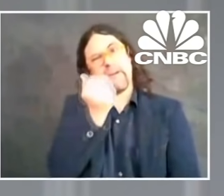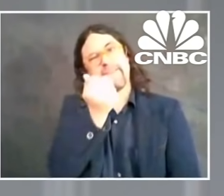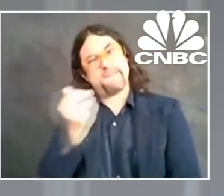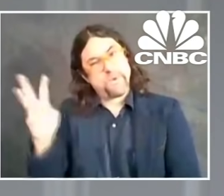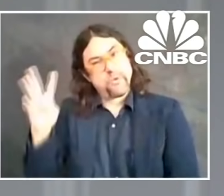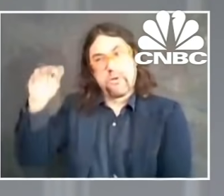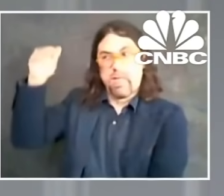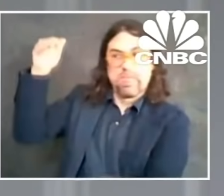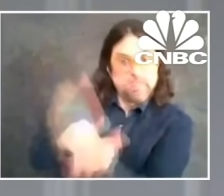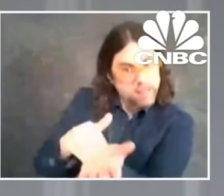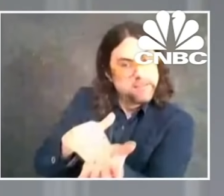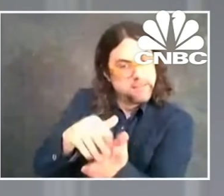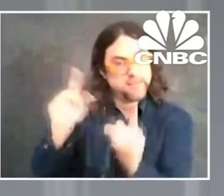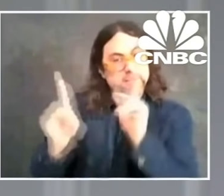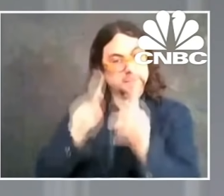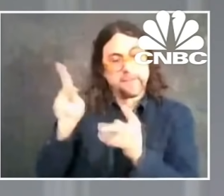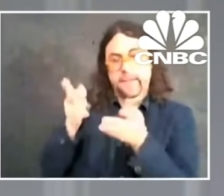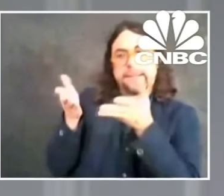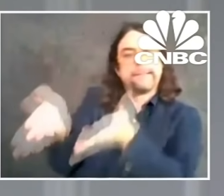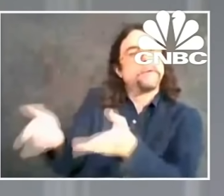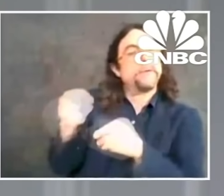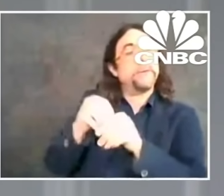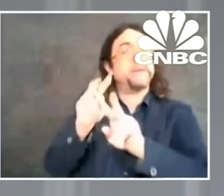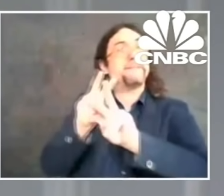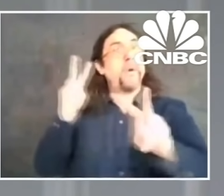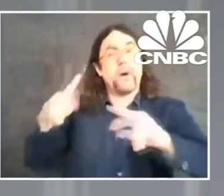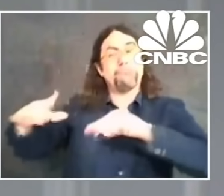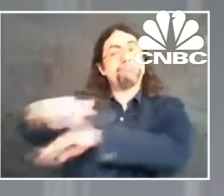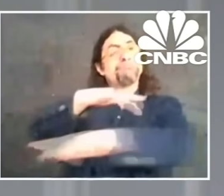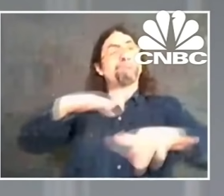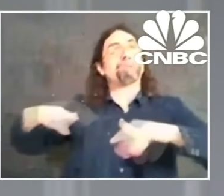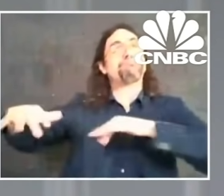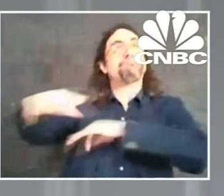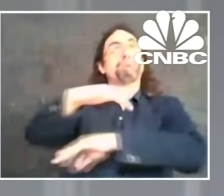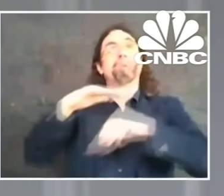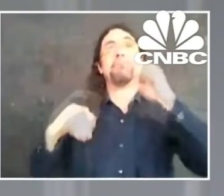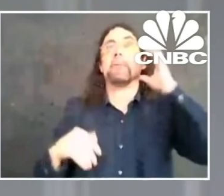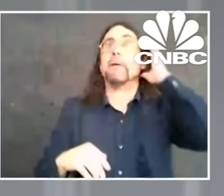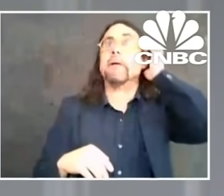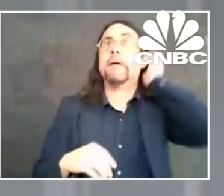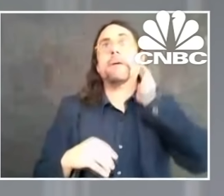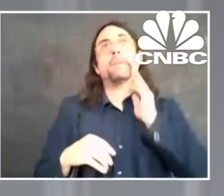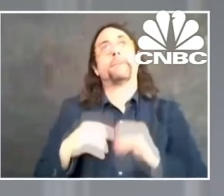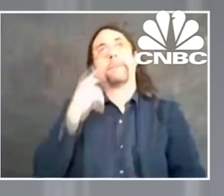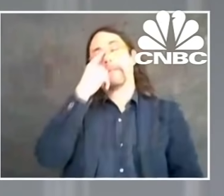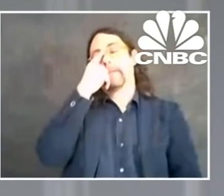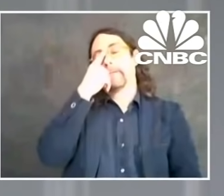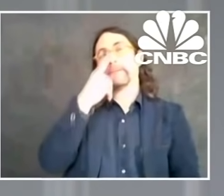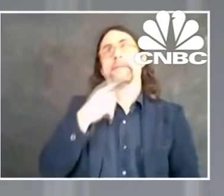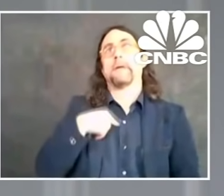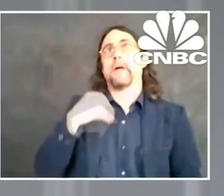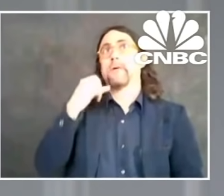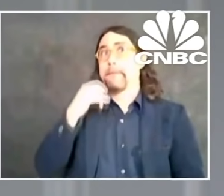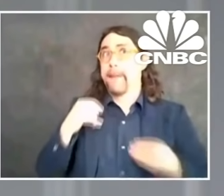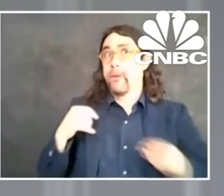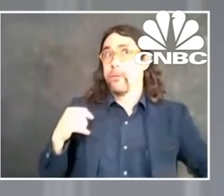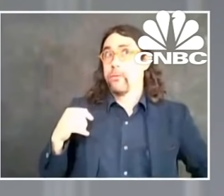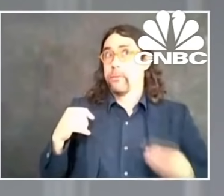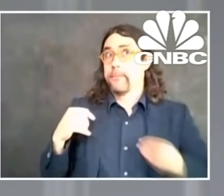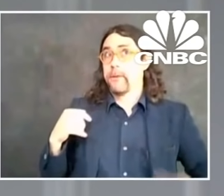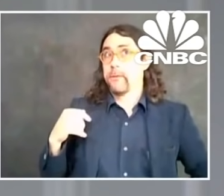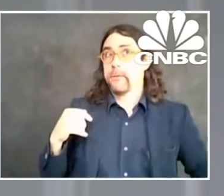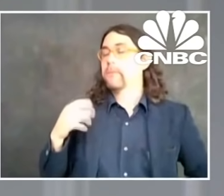with members of the upper echelon of the NYPD. Additional officers were called in, and in pretty